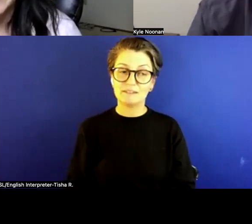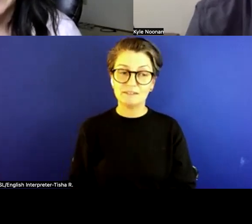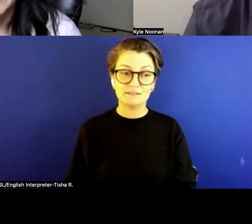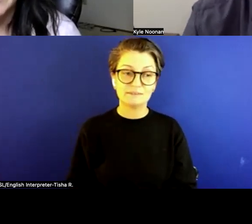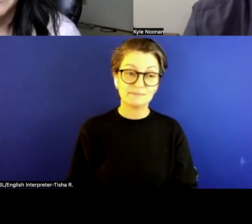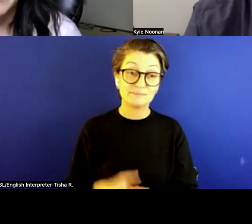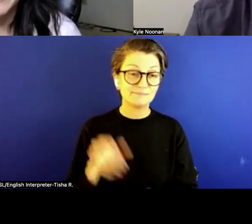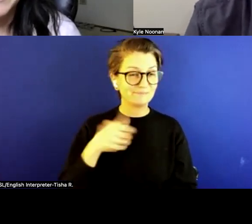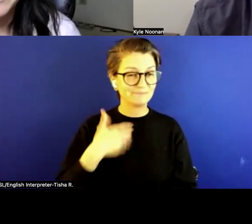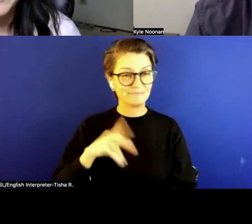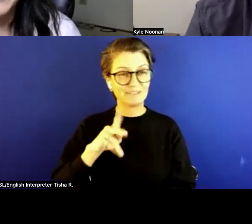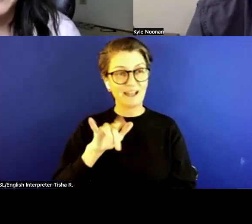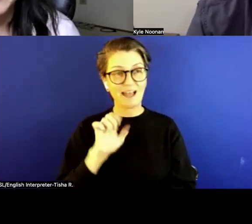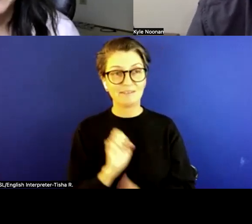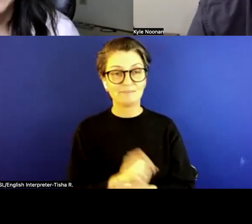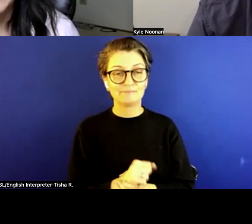Yes, this is Kyle.